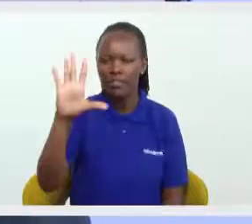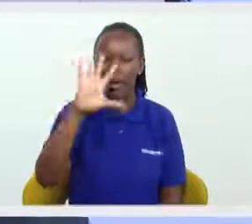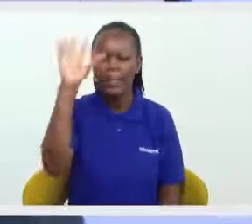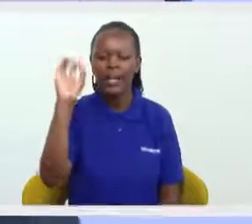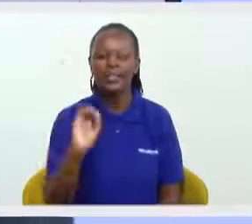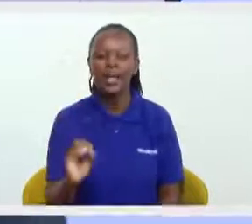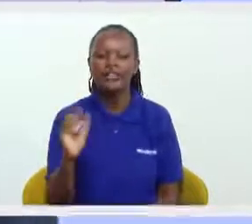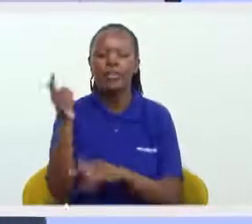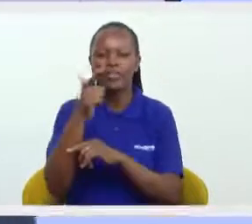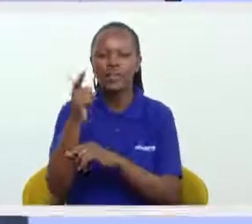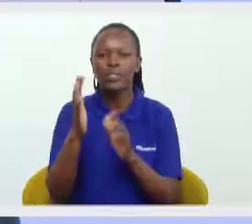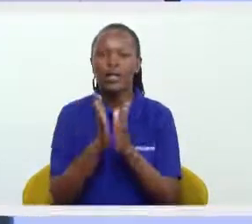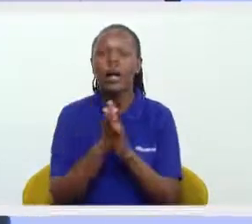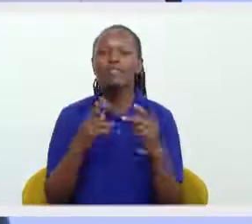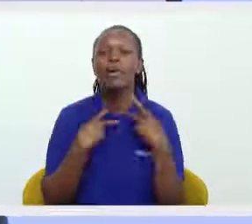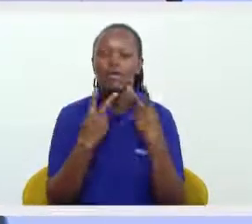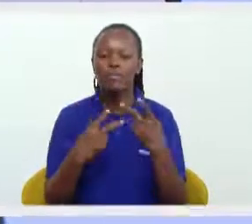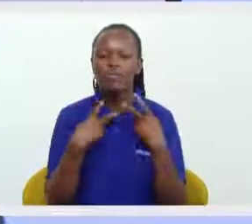of videos and